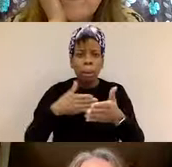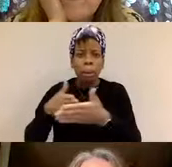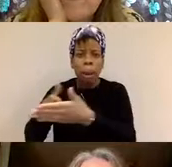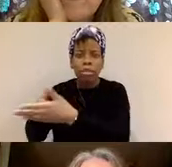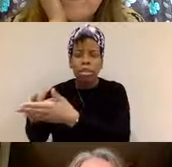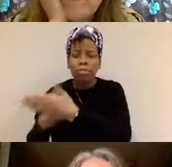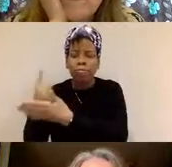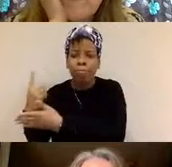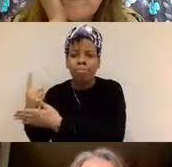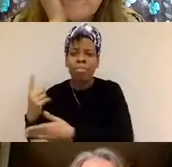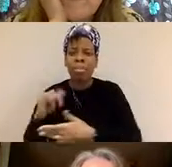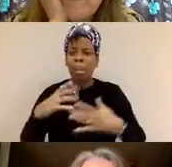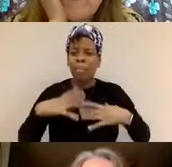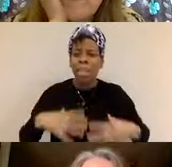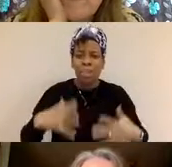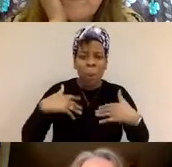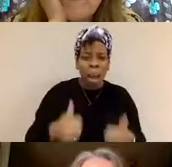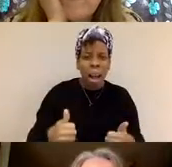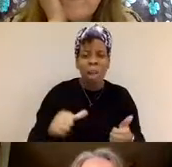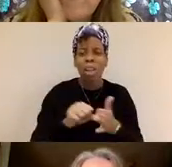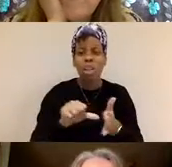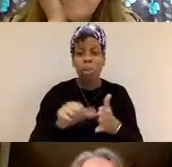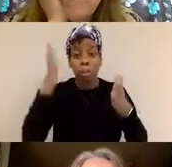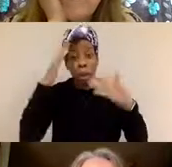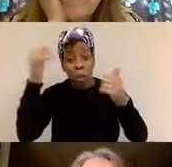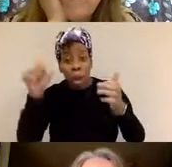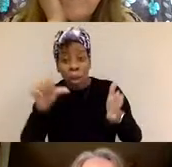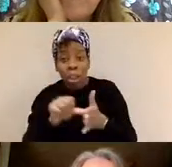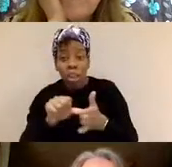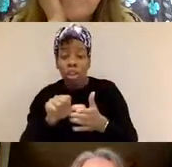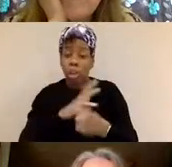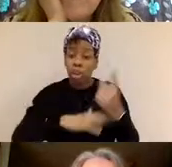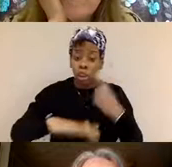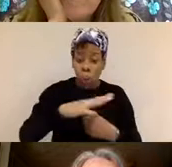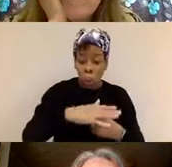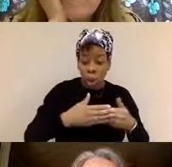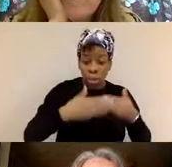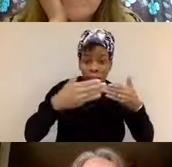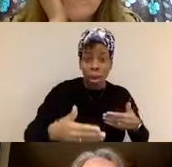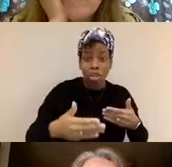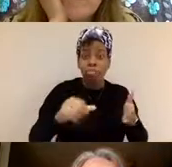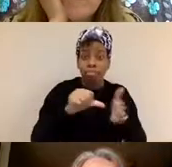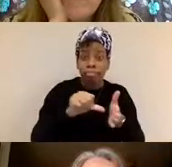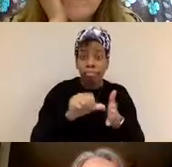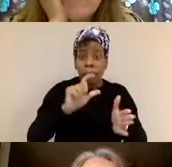physical health issues, mental health issues, social circumstance, disability.